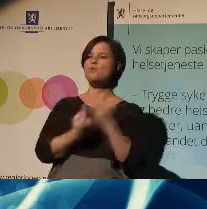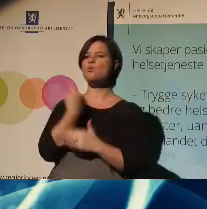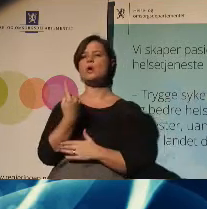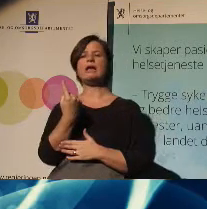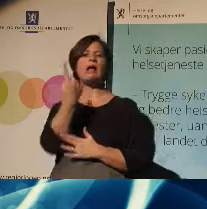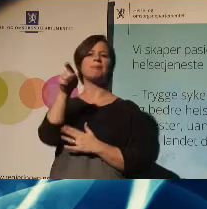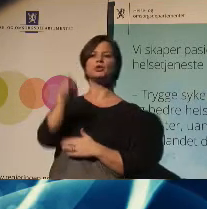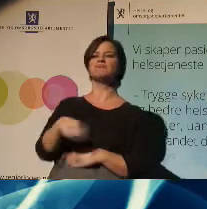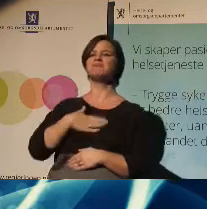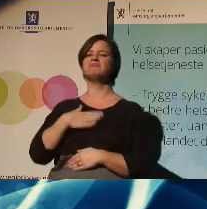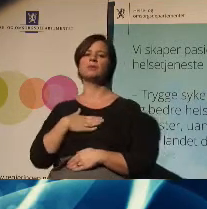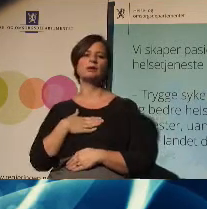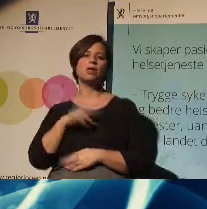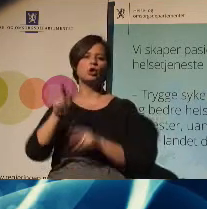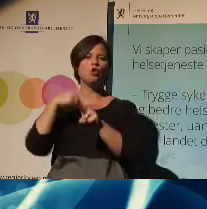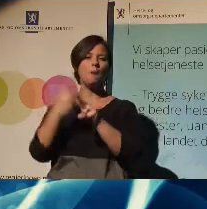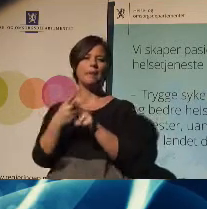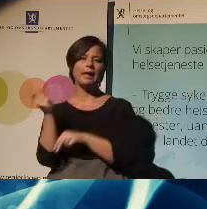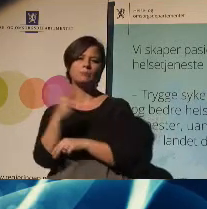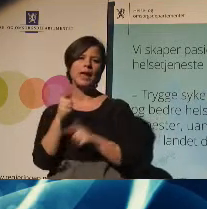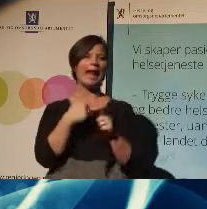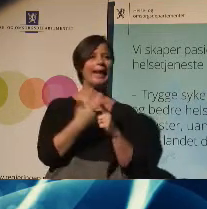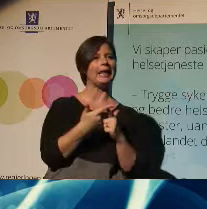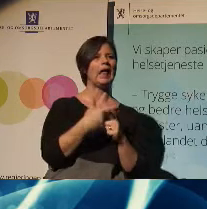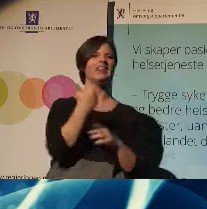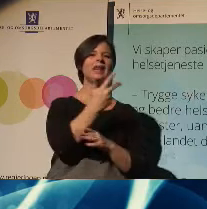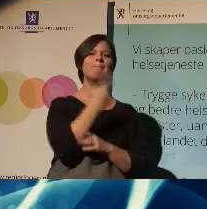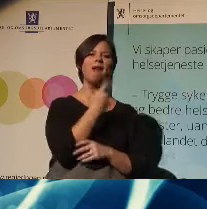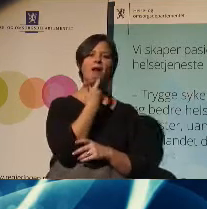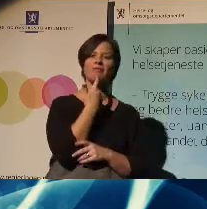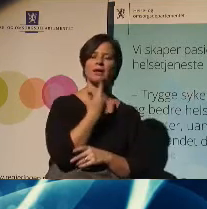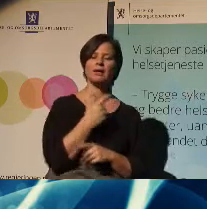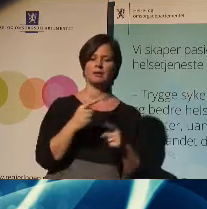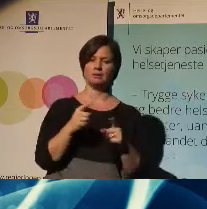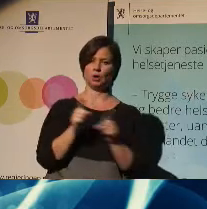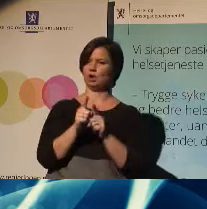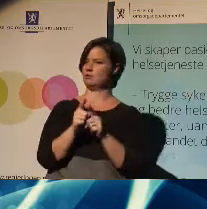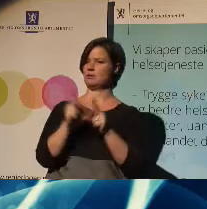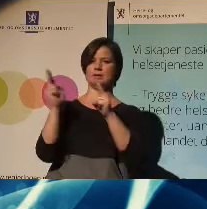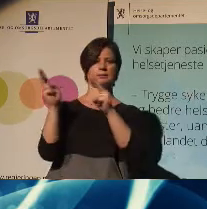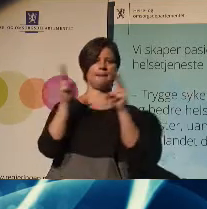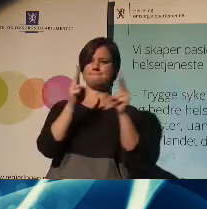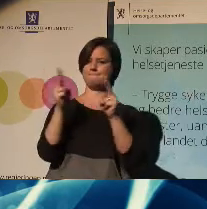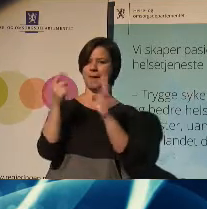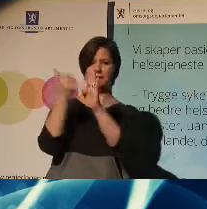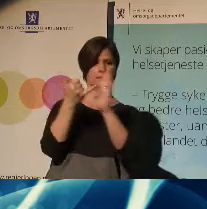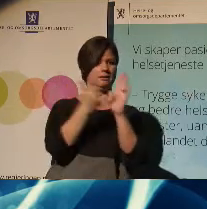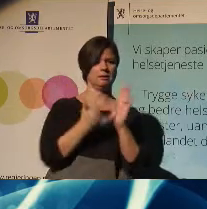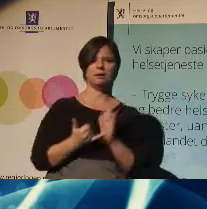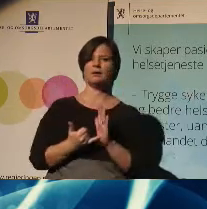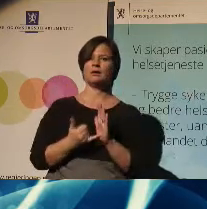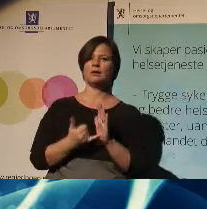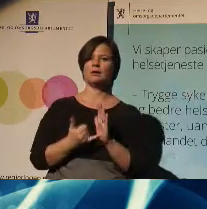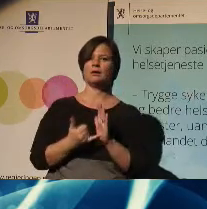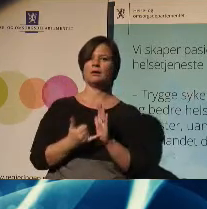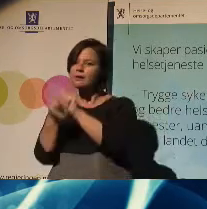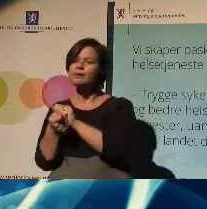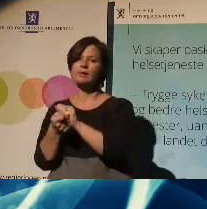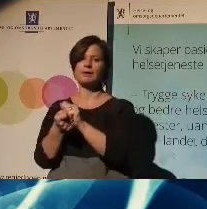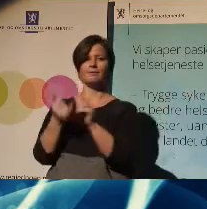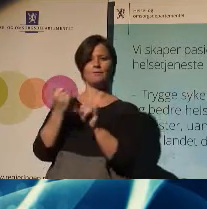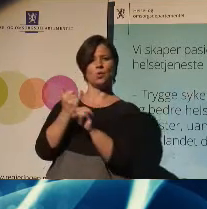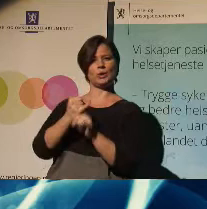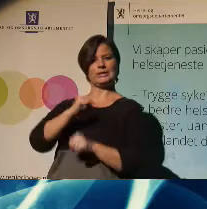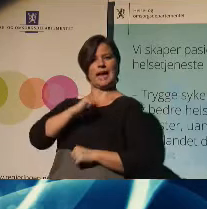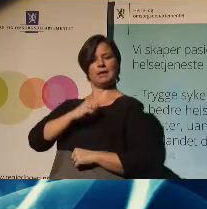a triple grande latte, but you use the same basic ingredients to tweak the coffee to your likings. So we used the